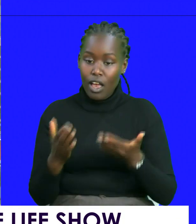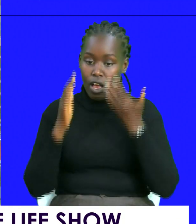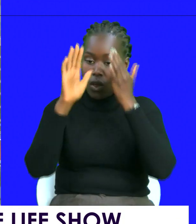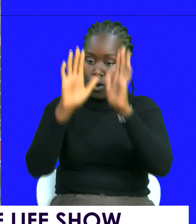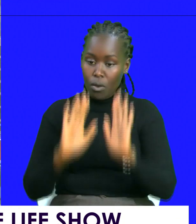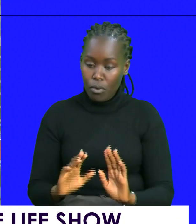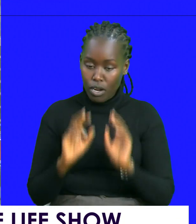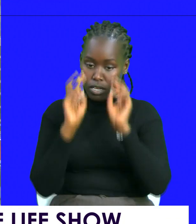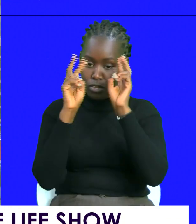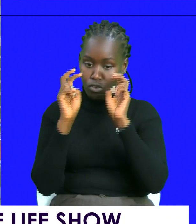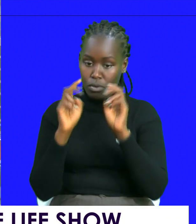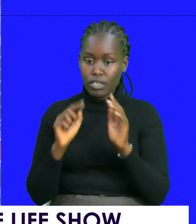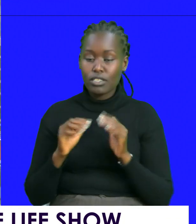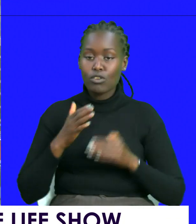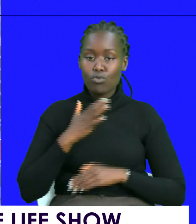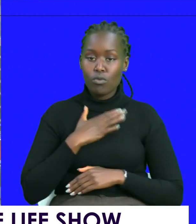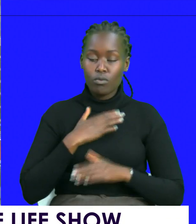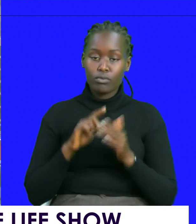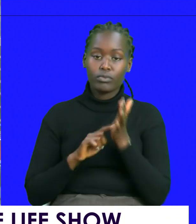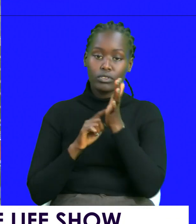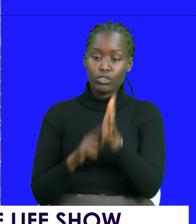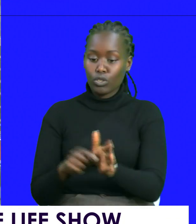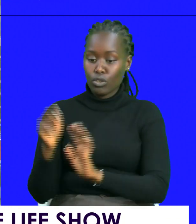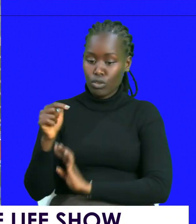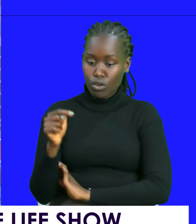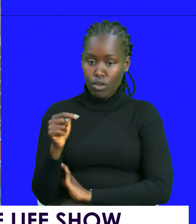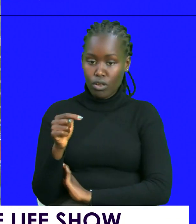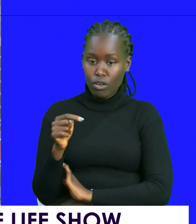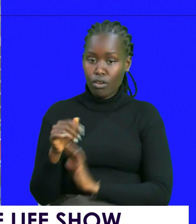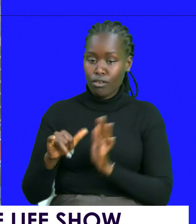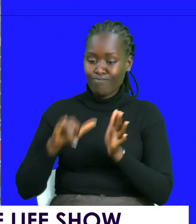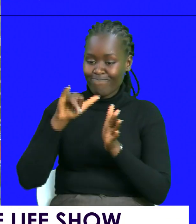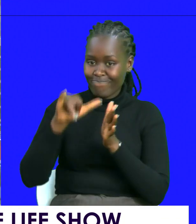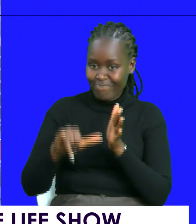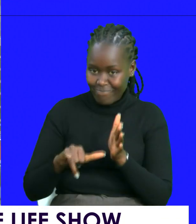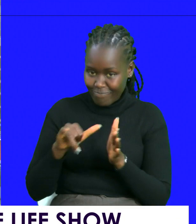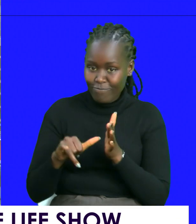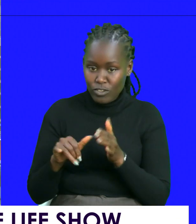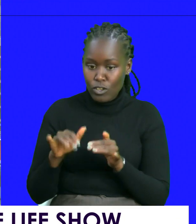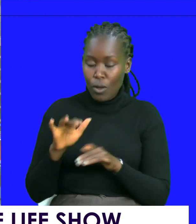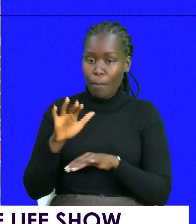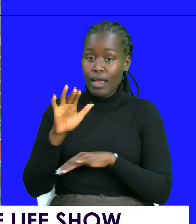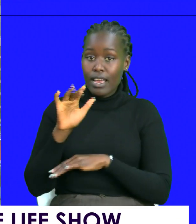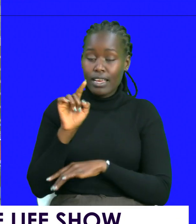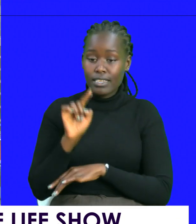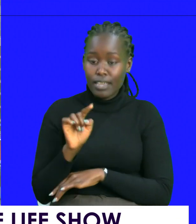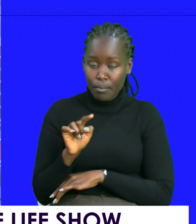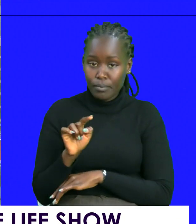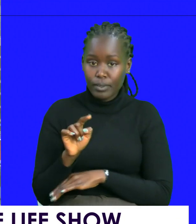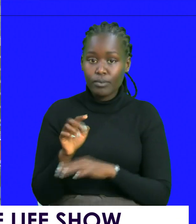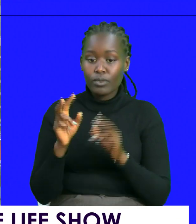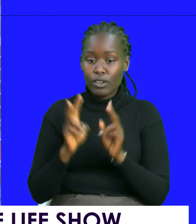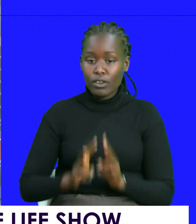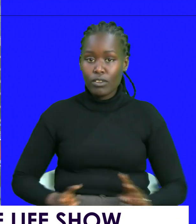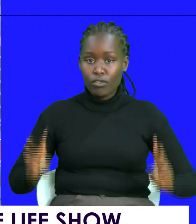our shows today. Get to your YouTube channels, tap Treasures of Life show. Don't forget the